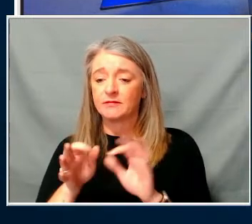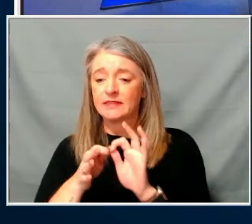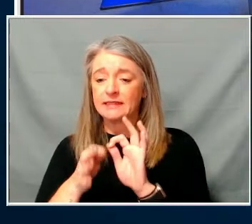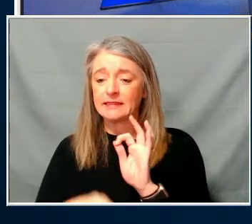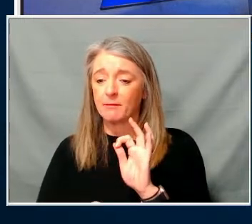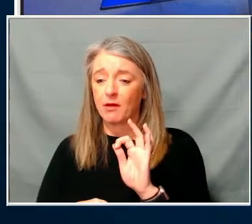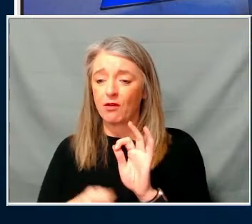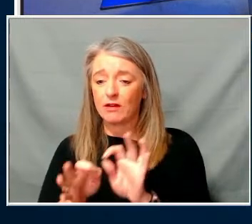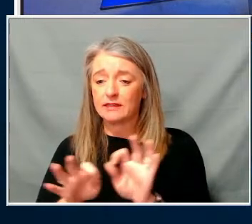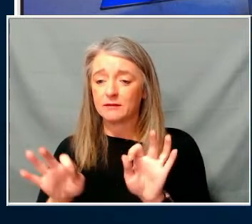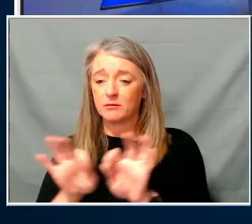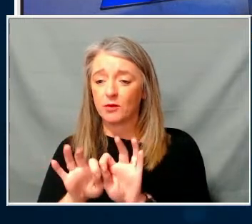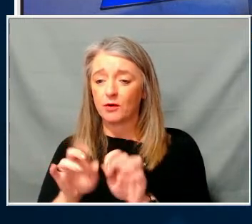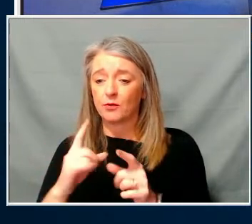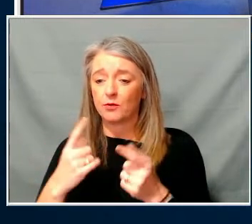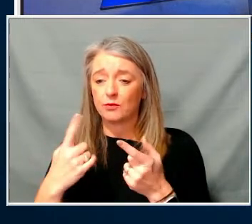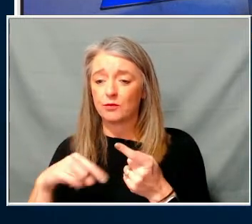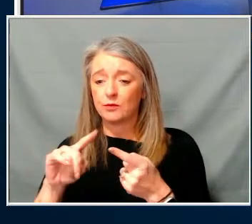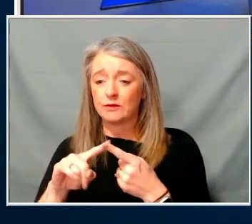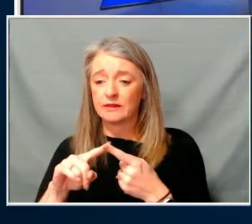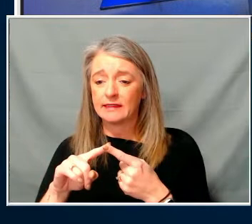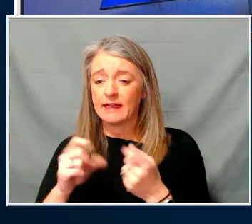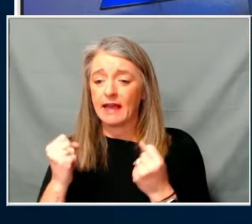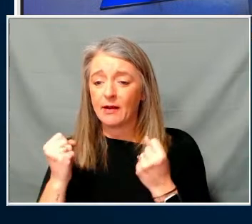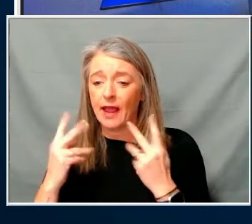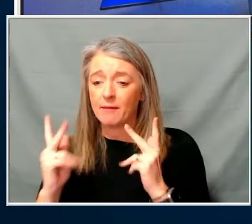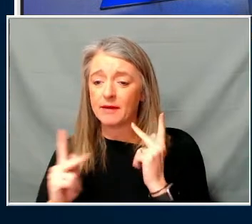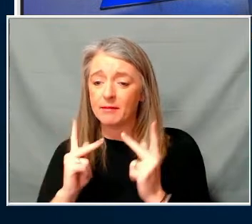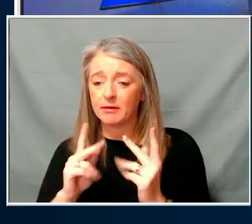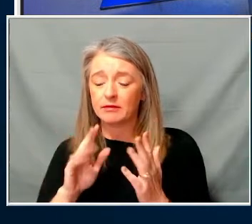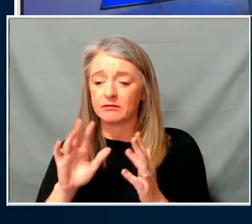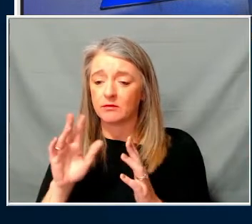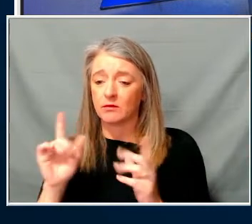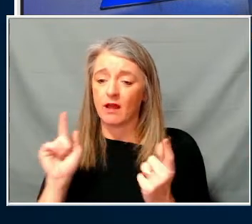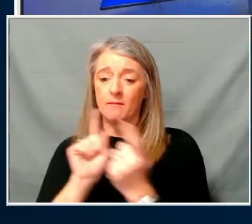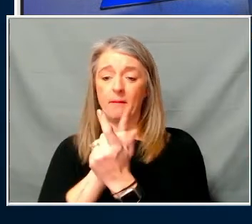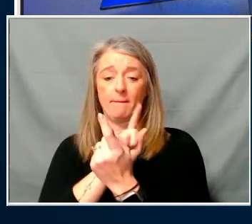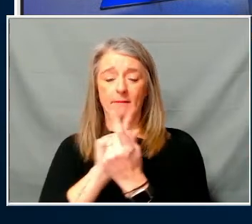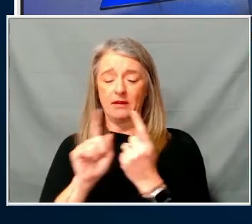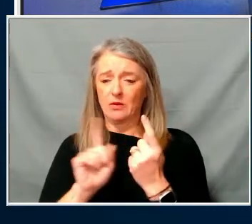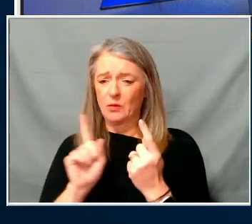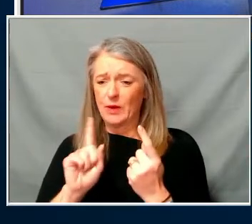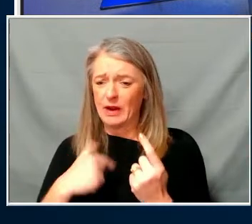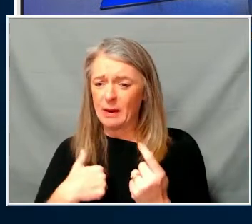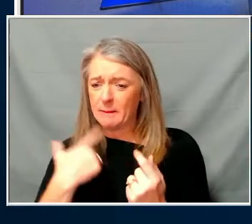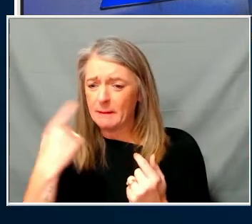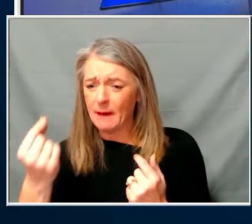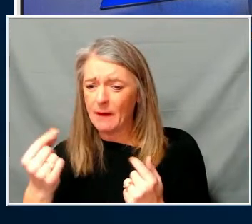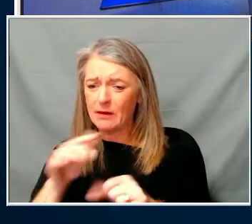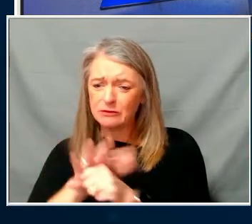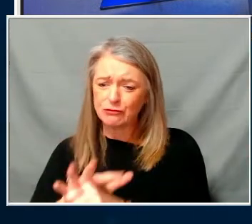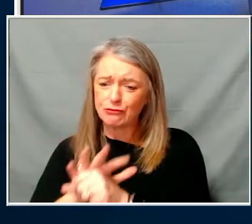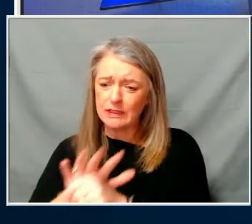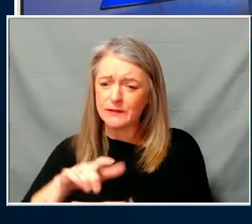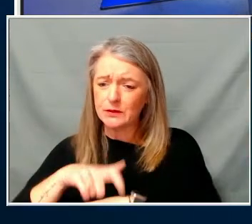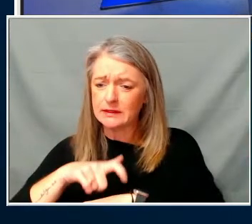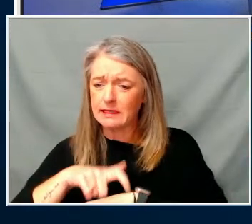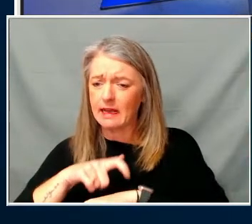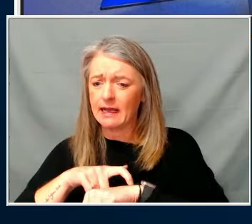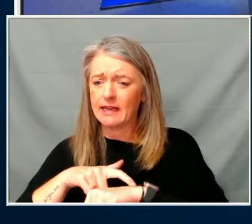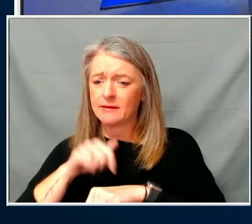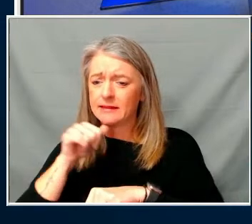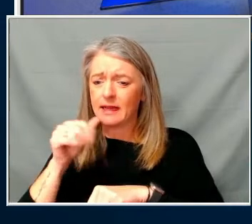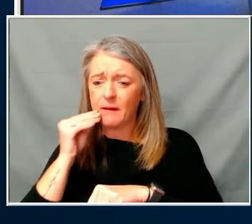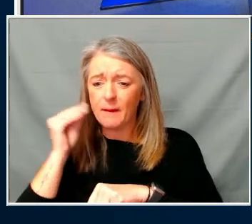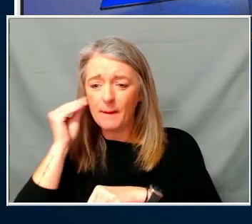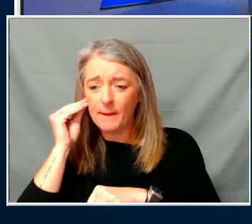essential. When you're trying to, I don't know how many people I've walked into looking around and trying to figure out where they're supposed to go, and that's a stressful time. They're out of their homes and